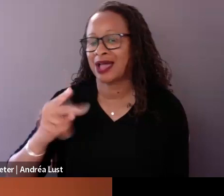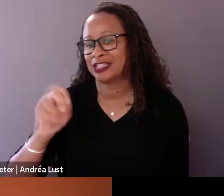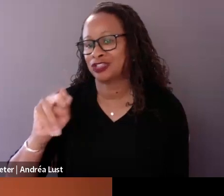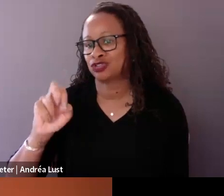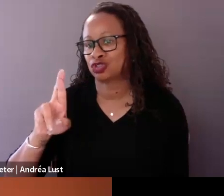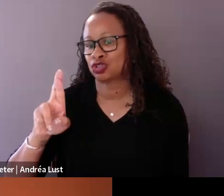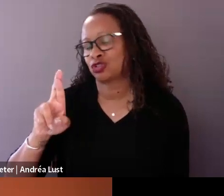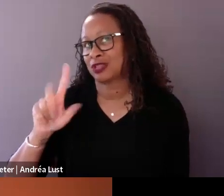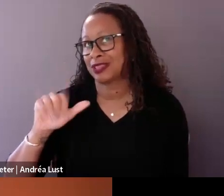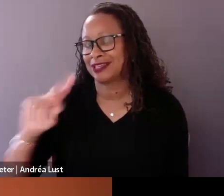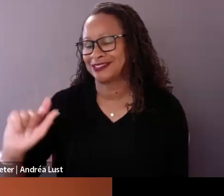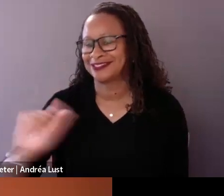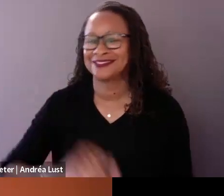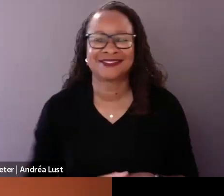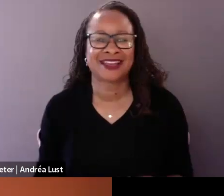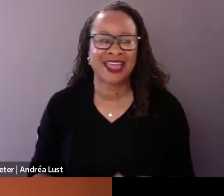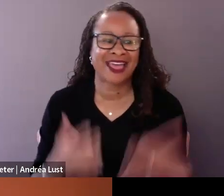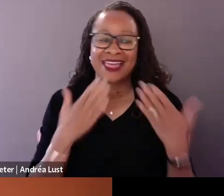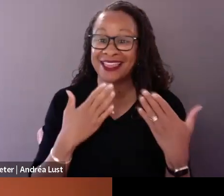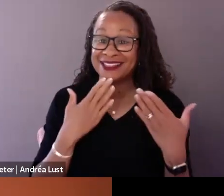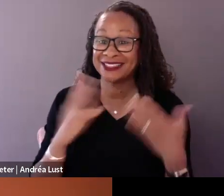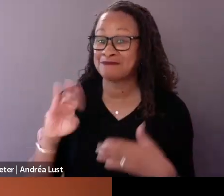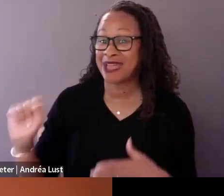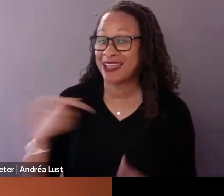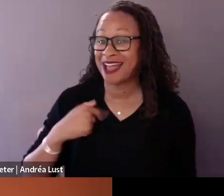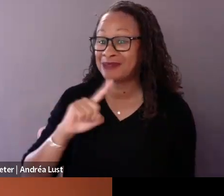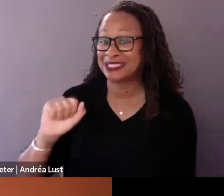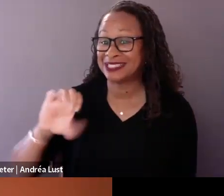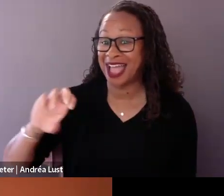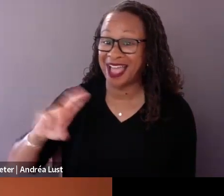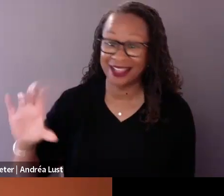Thanks, Matt. I'm Zach Heinzerling,